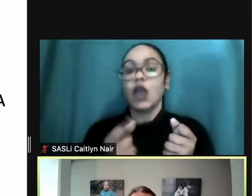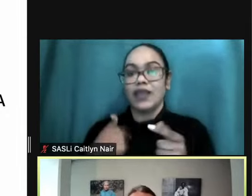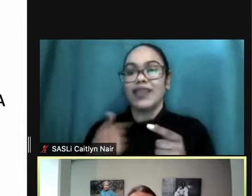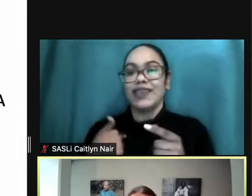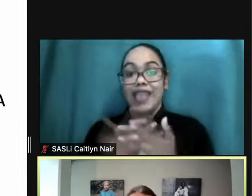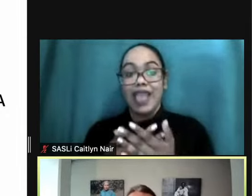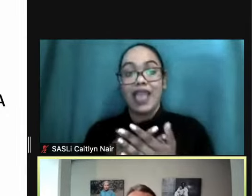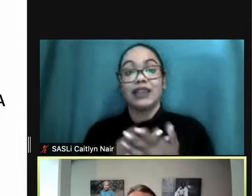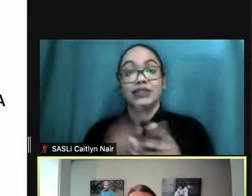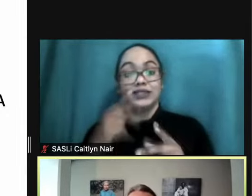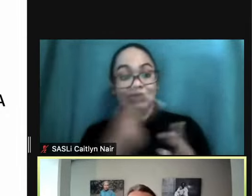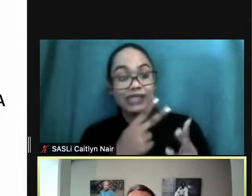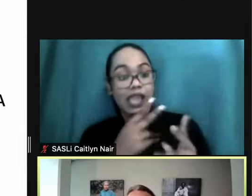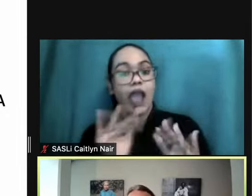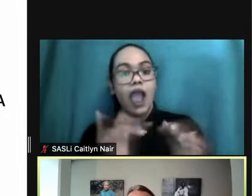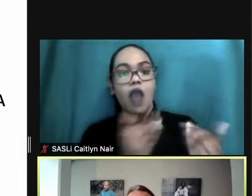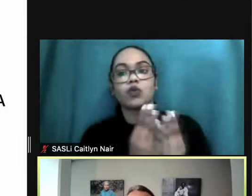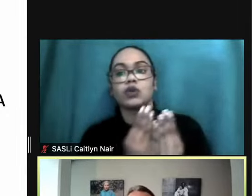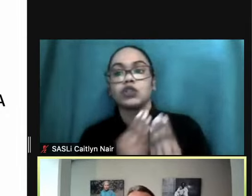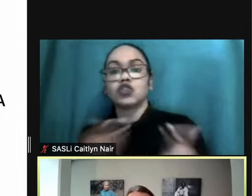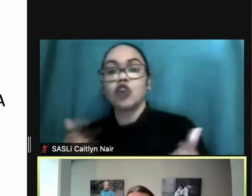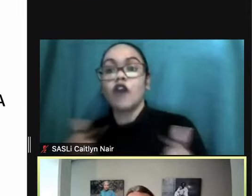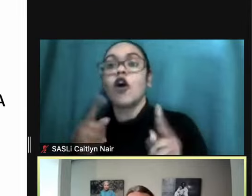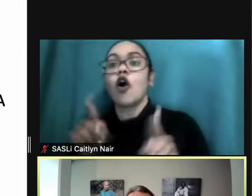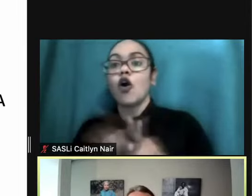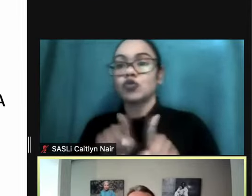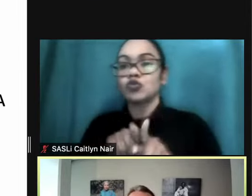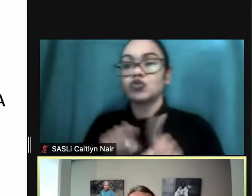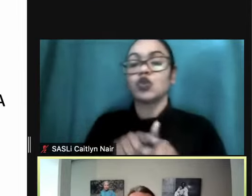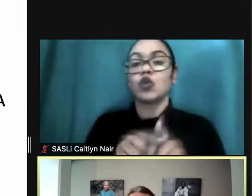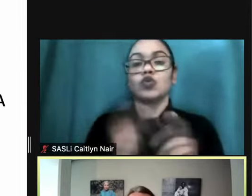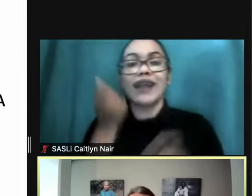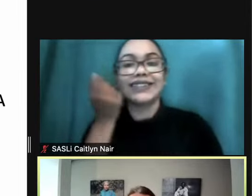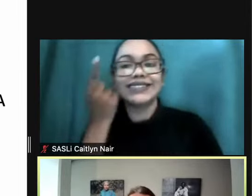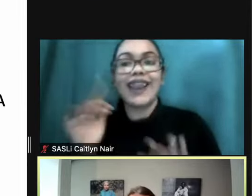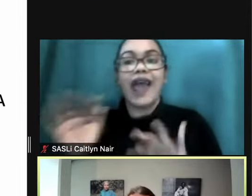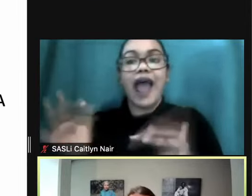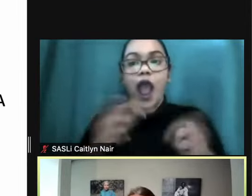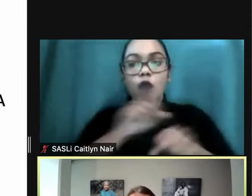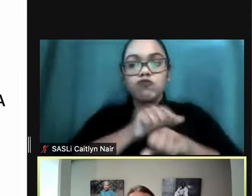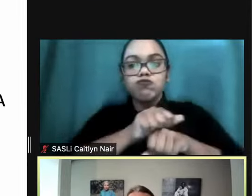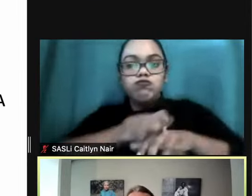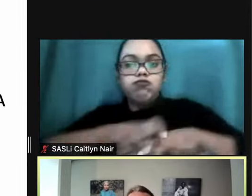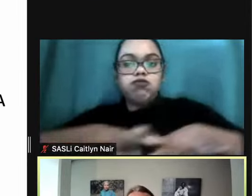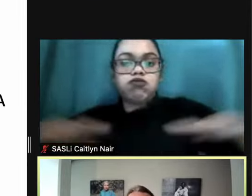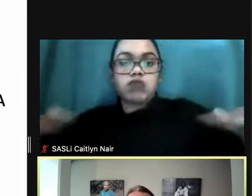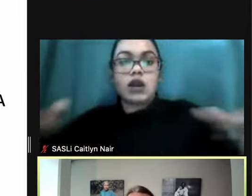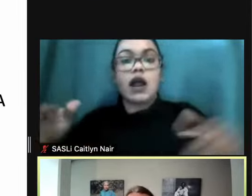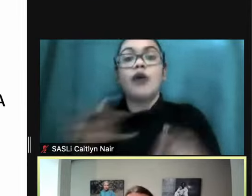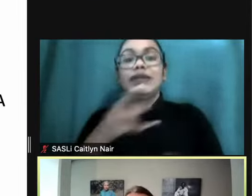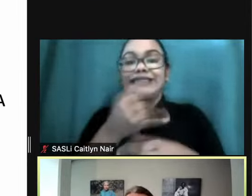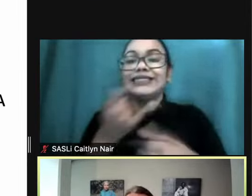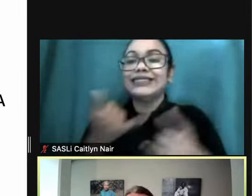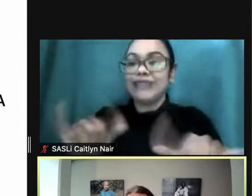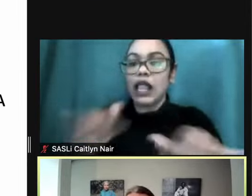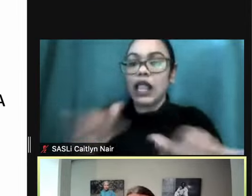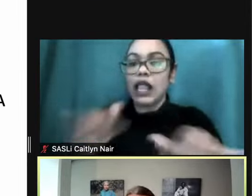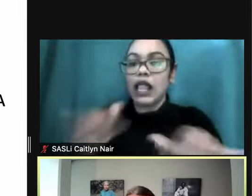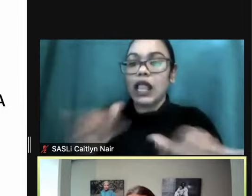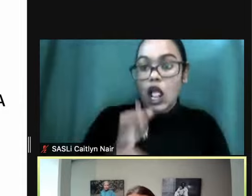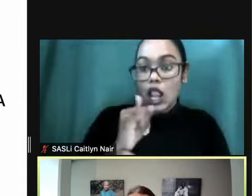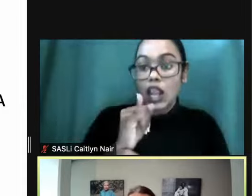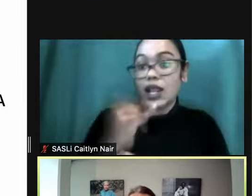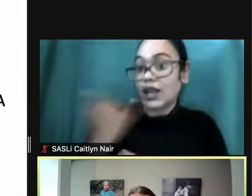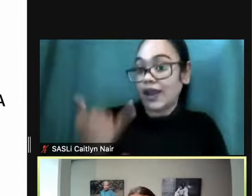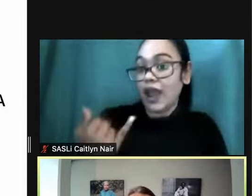takes days, and this will help us to track it and understand the spread. And what we can see is very early signs from diagnostic laboratory that